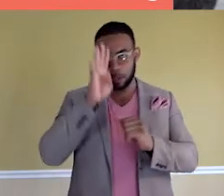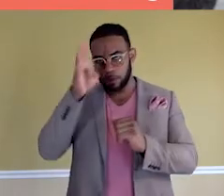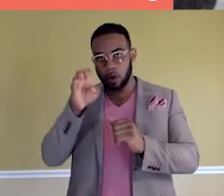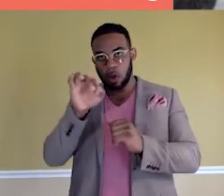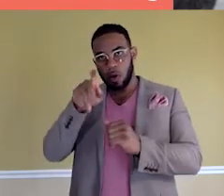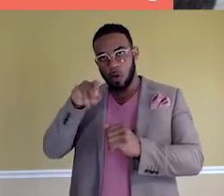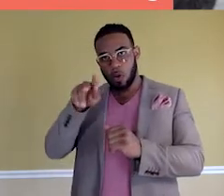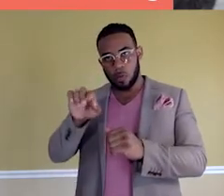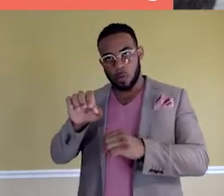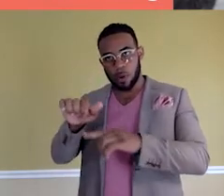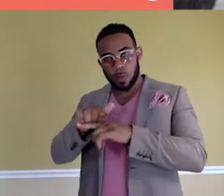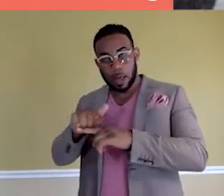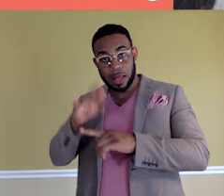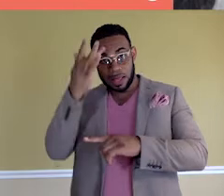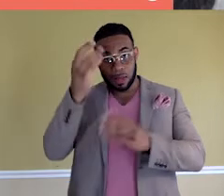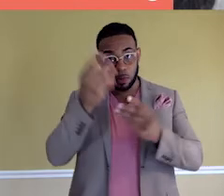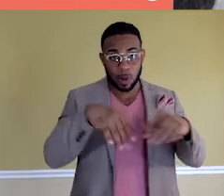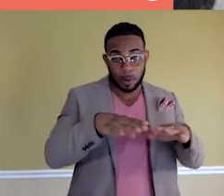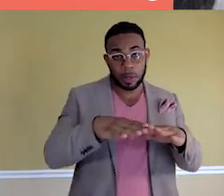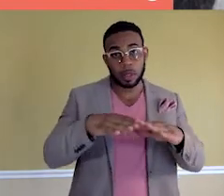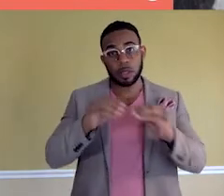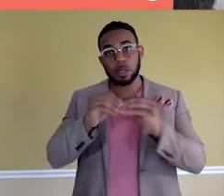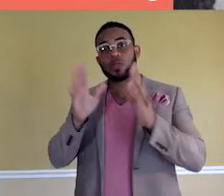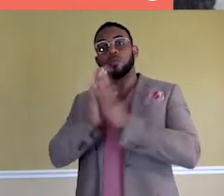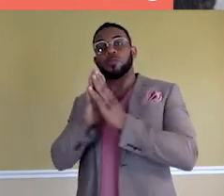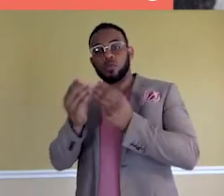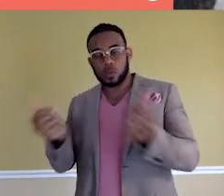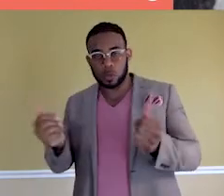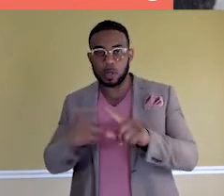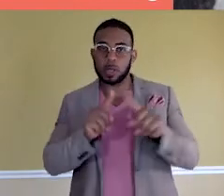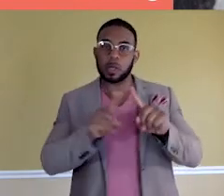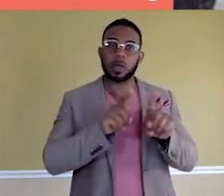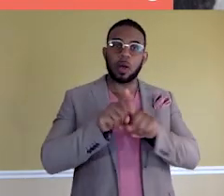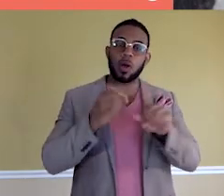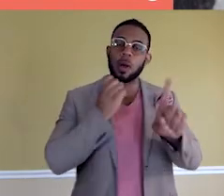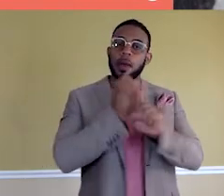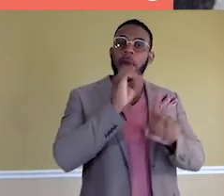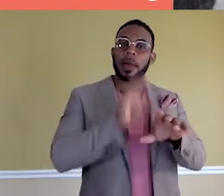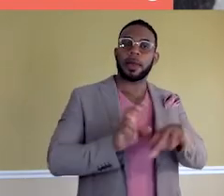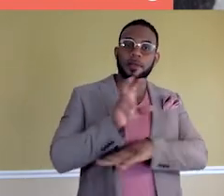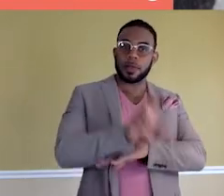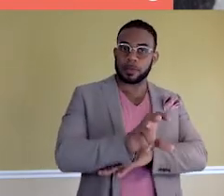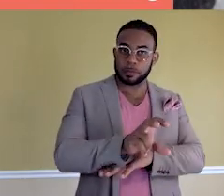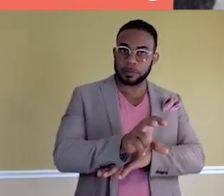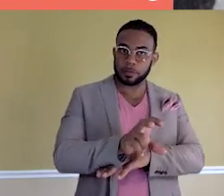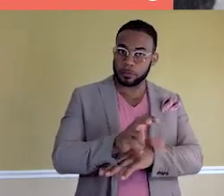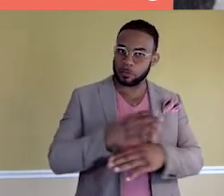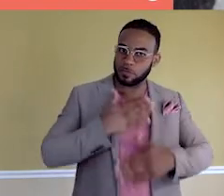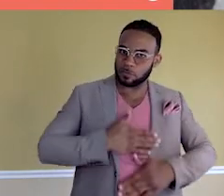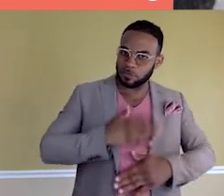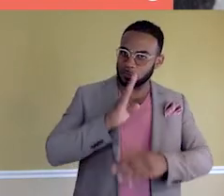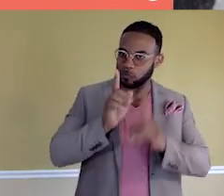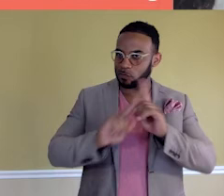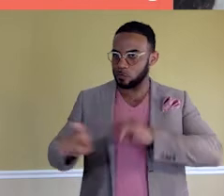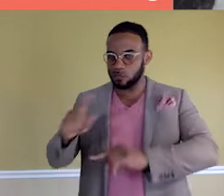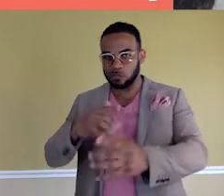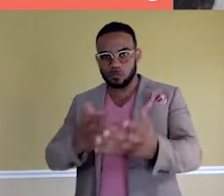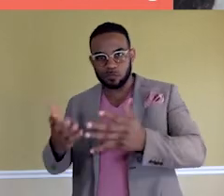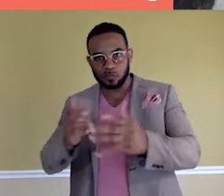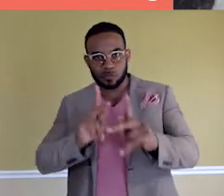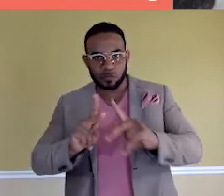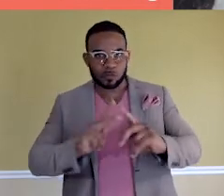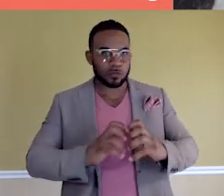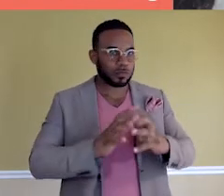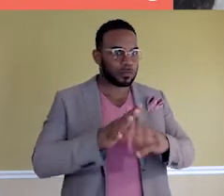practice, intellectual property, dispute resolution, and impact investment. He enjoys speaking to people in